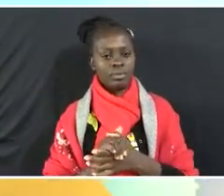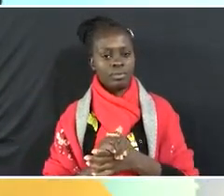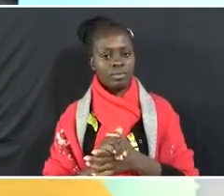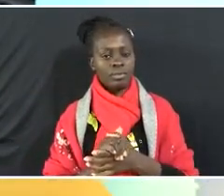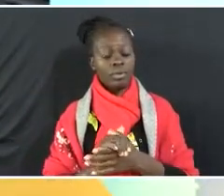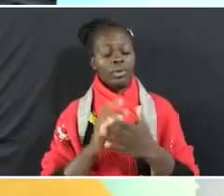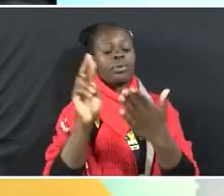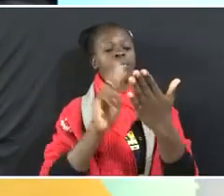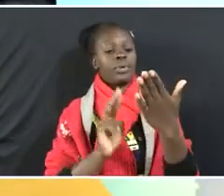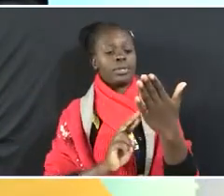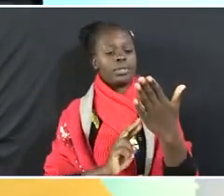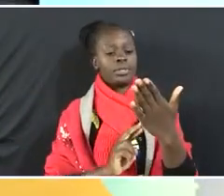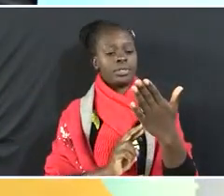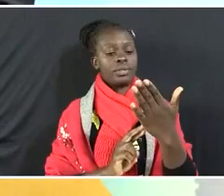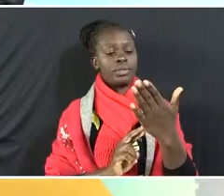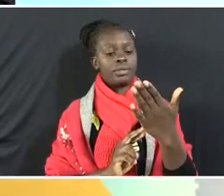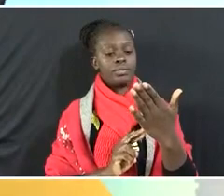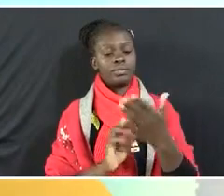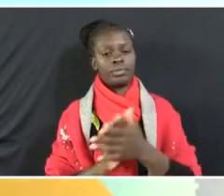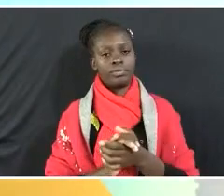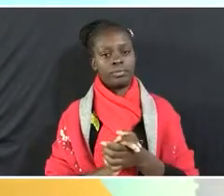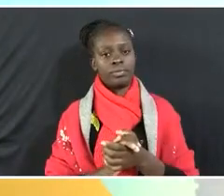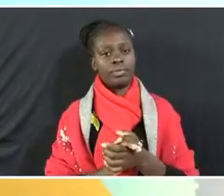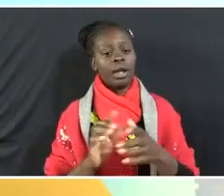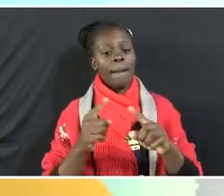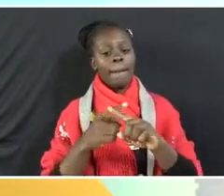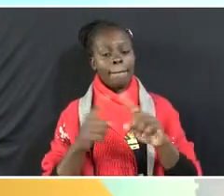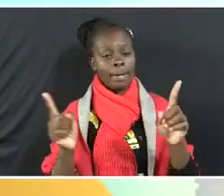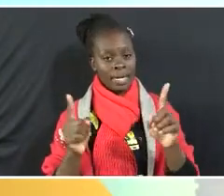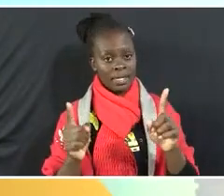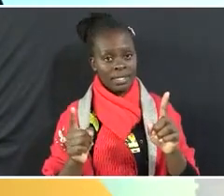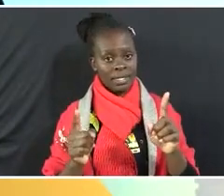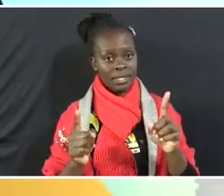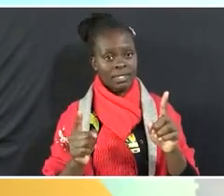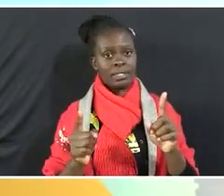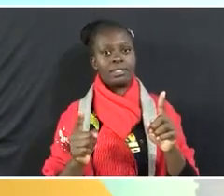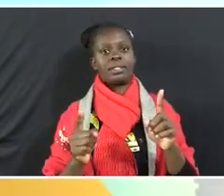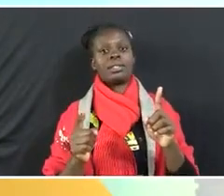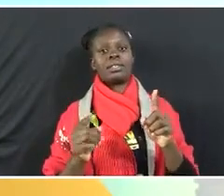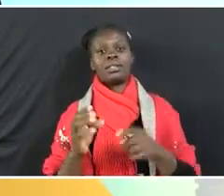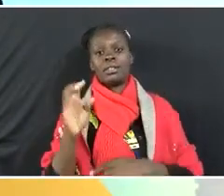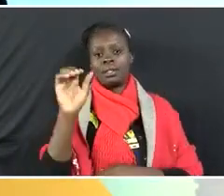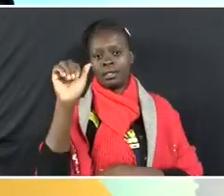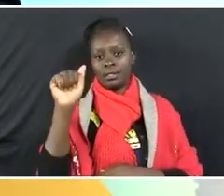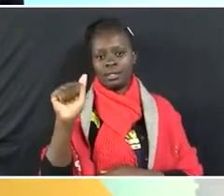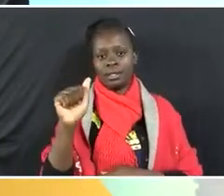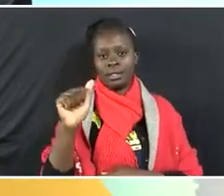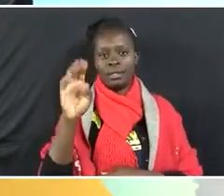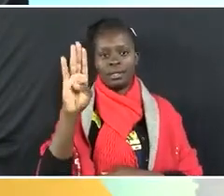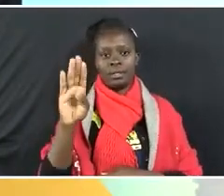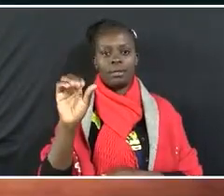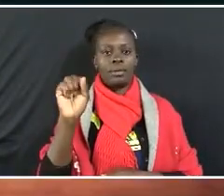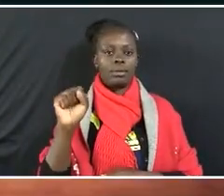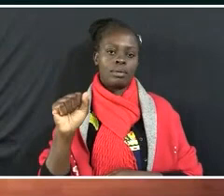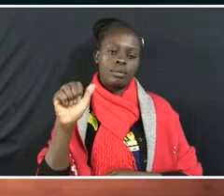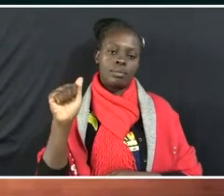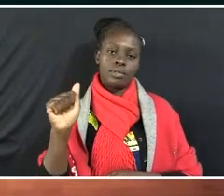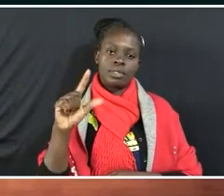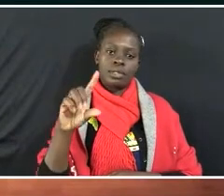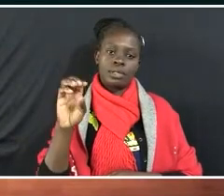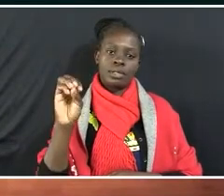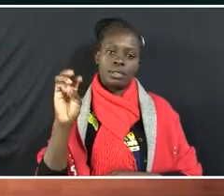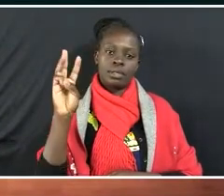Let's read from verses 37. But Absalom fled and went to Talmai, the son of Amihud, the king of